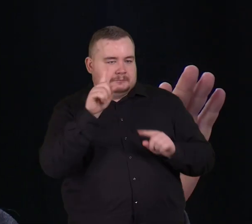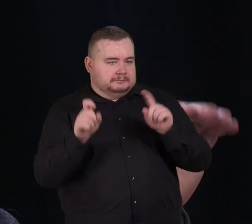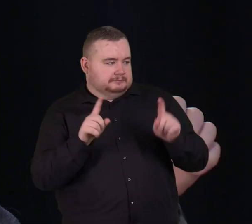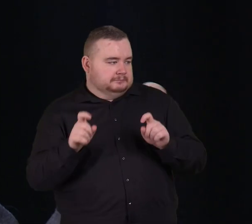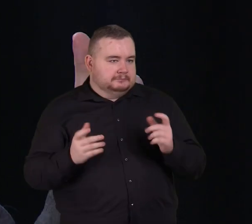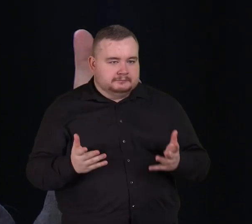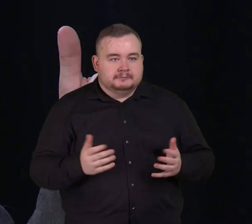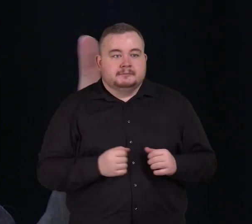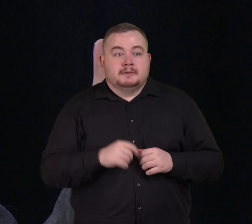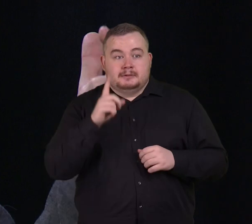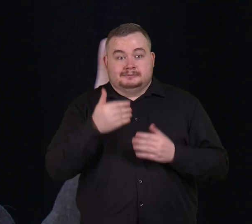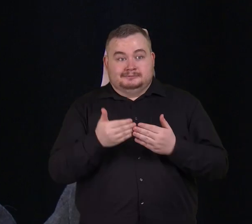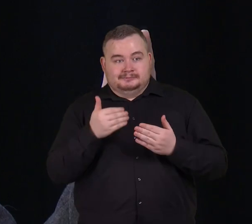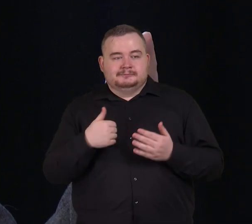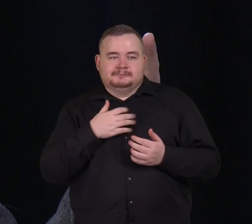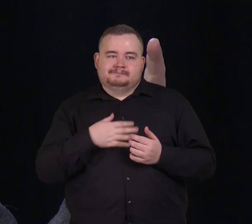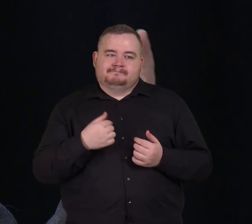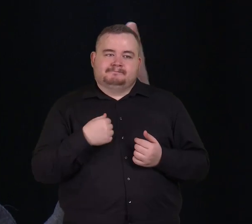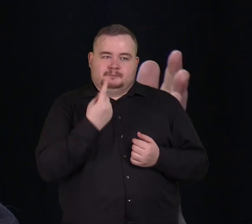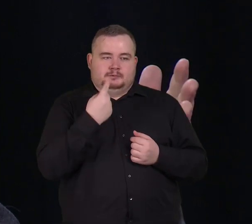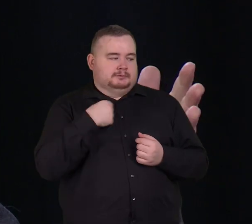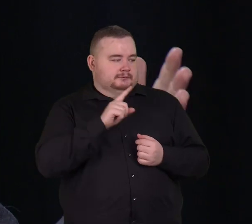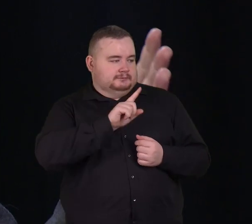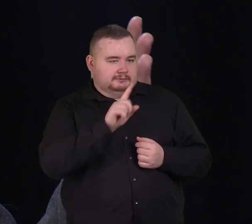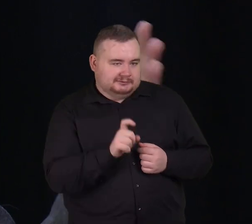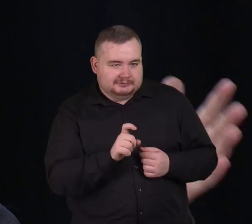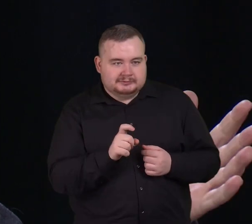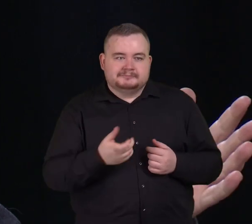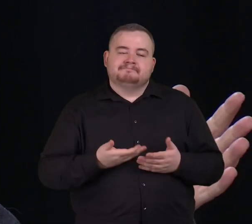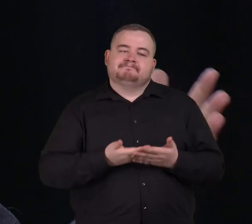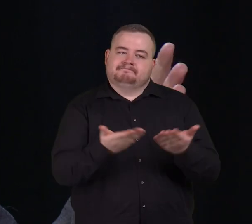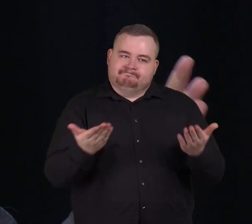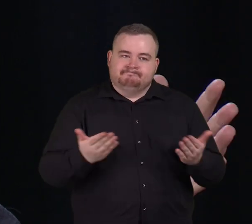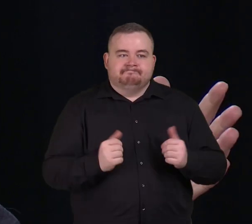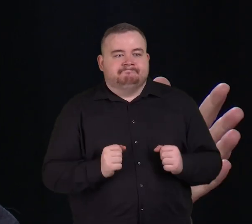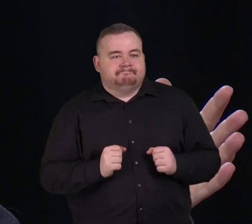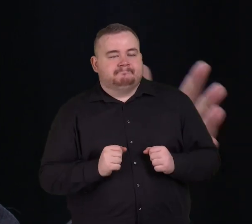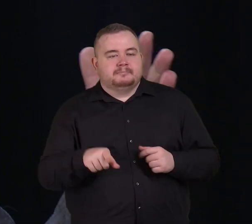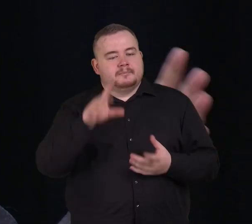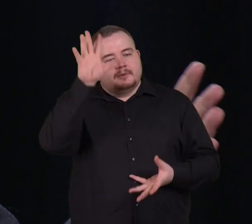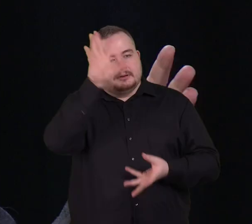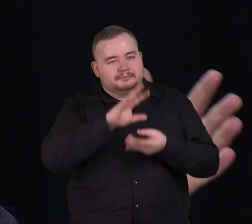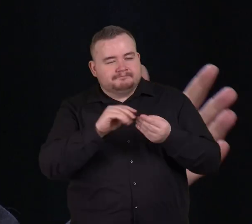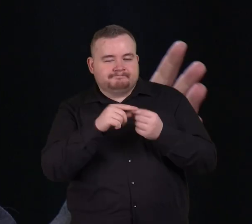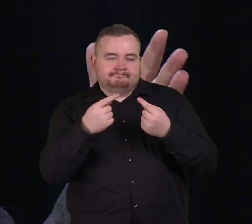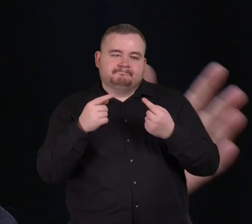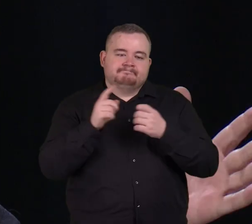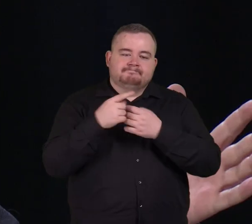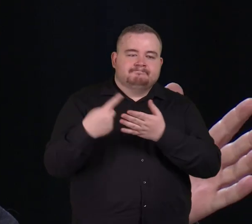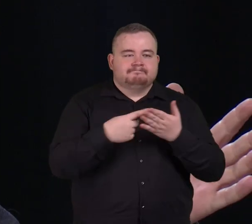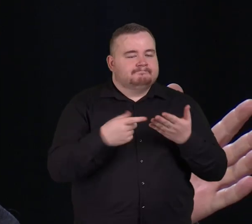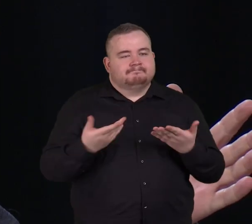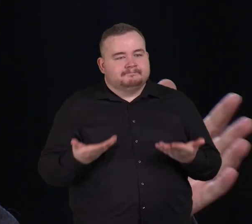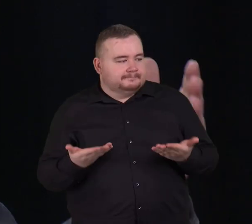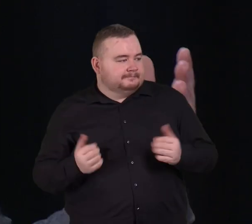panel. What is 1 or 2 your personal expectation of territorial dimension for the